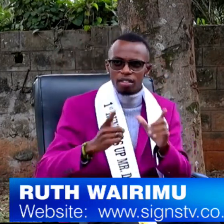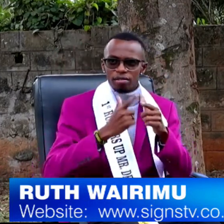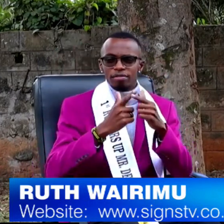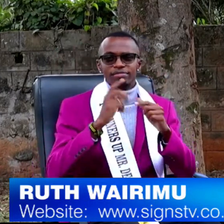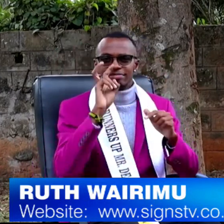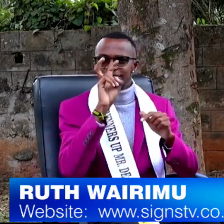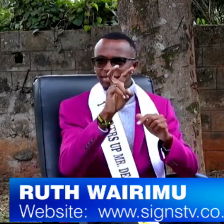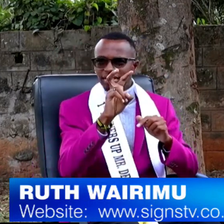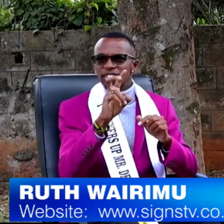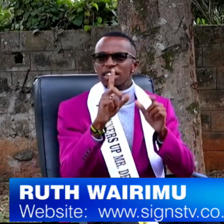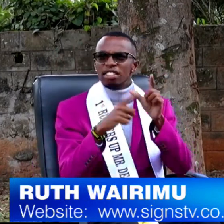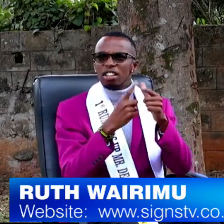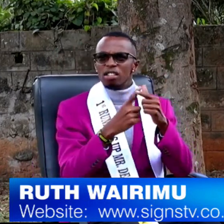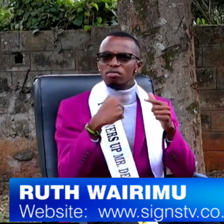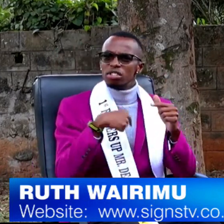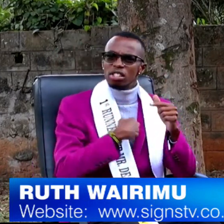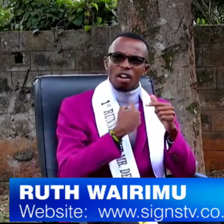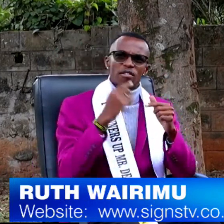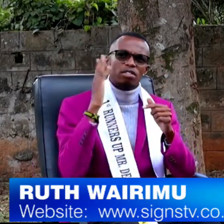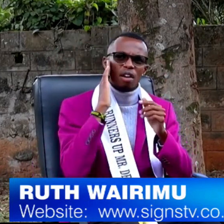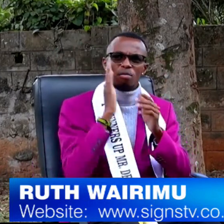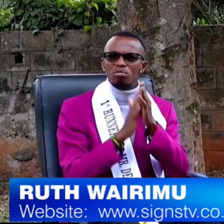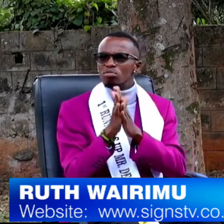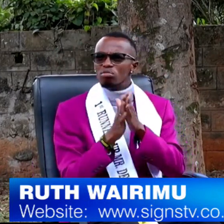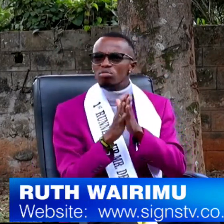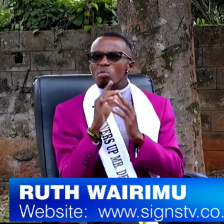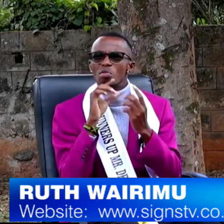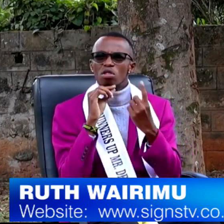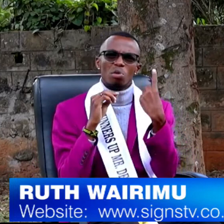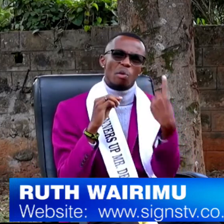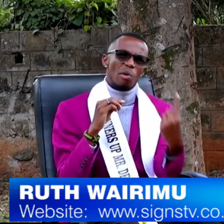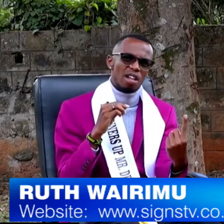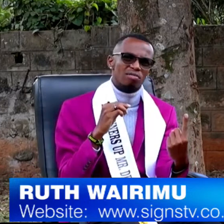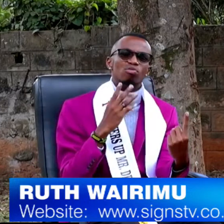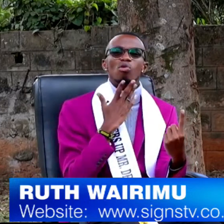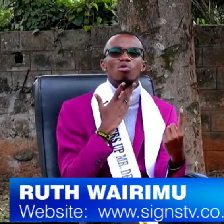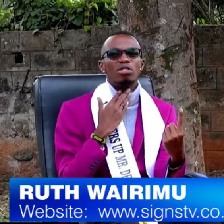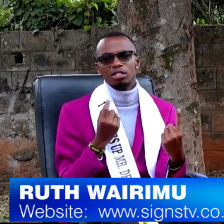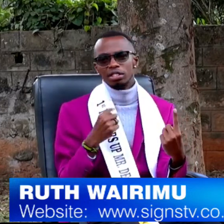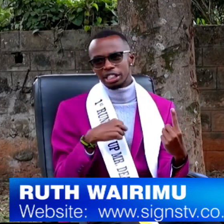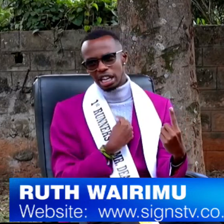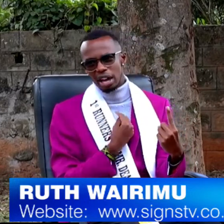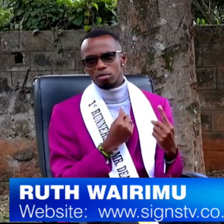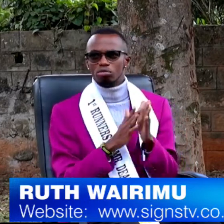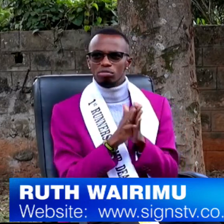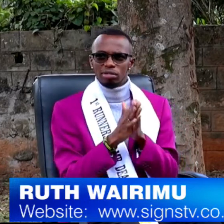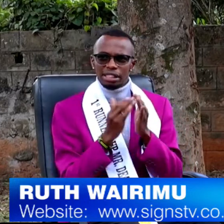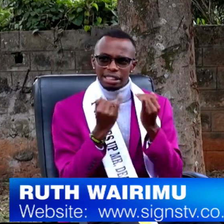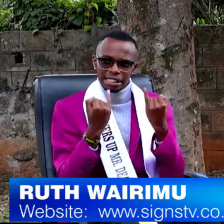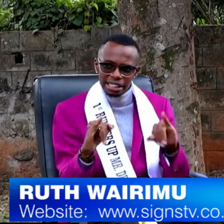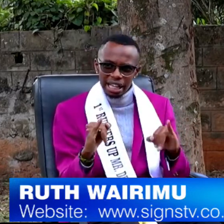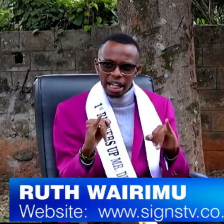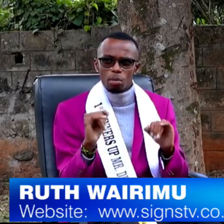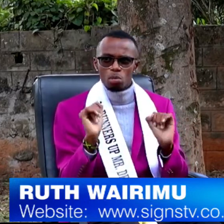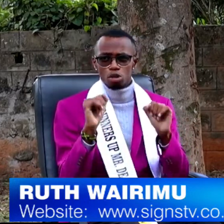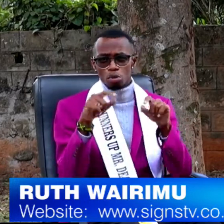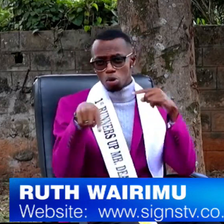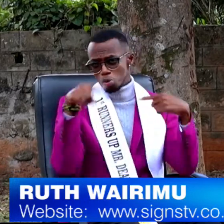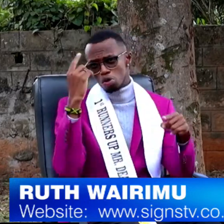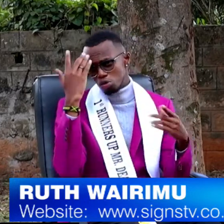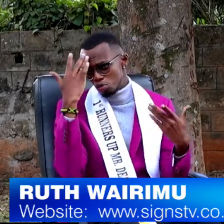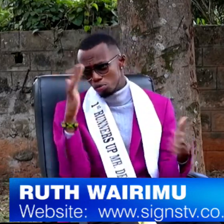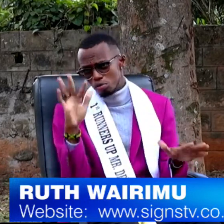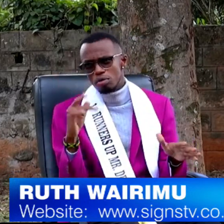first sister joined in a competition for Miss Kenya, and that is where I gained interest about modeling.